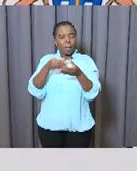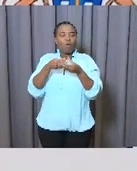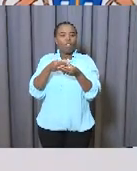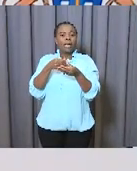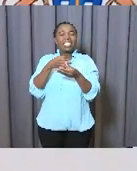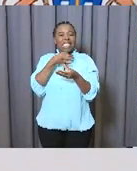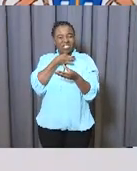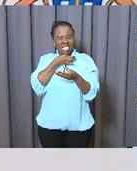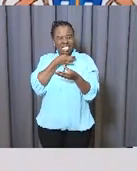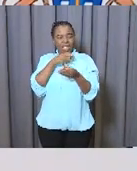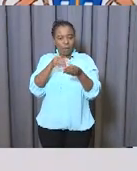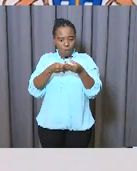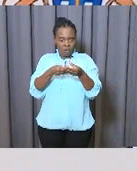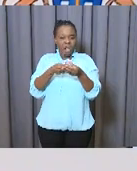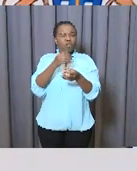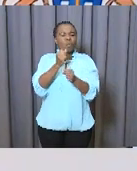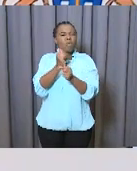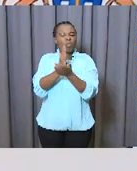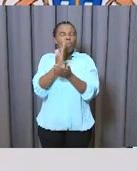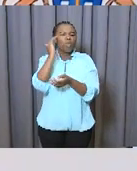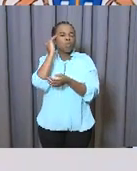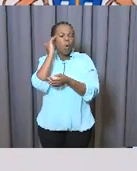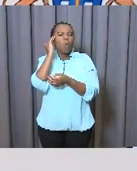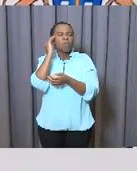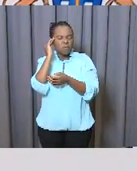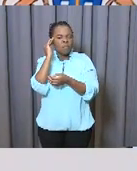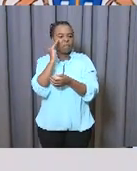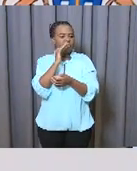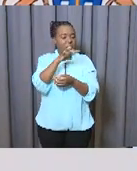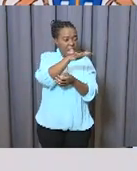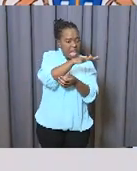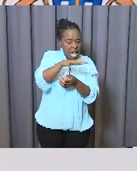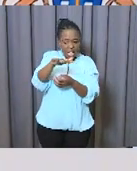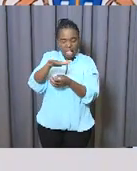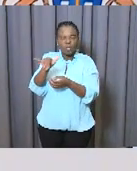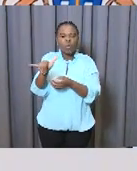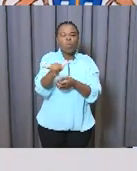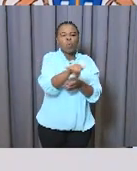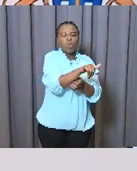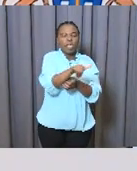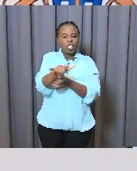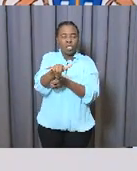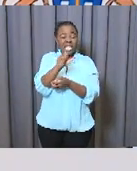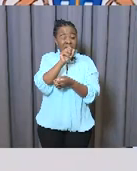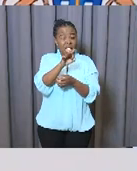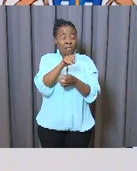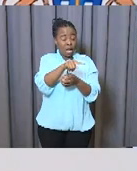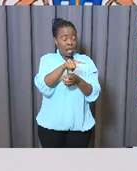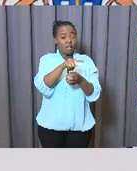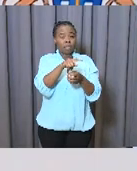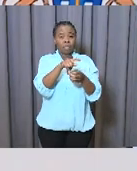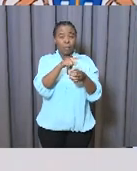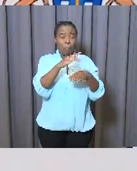this risk profile to know which areas, if we were to have an outbreak in that area of